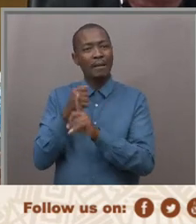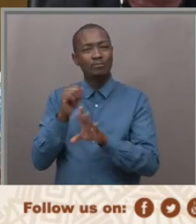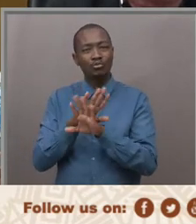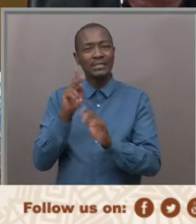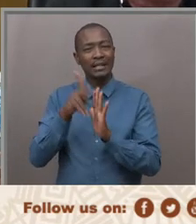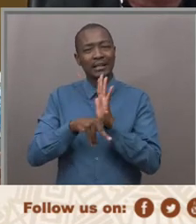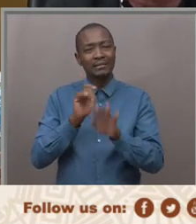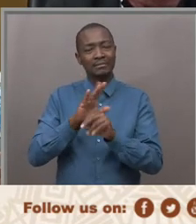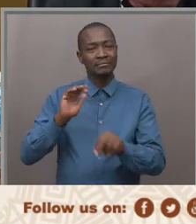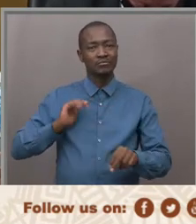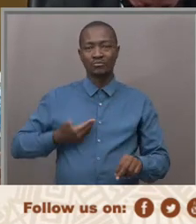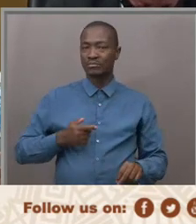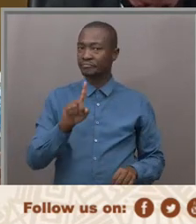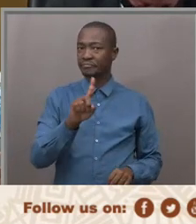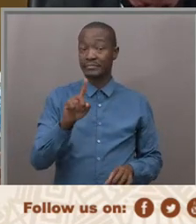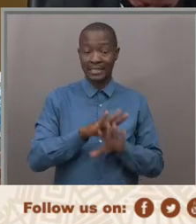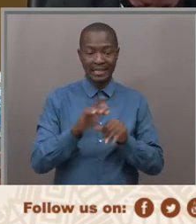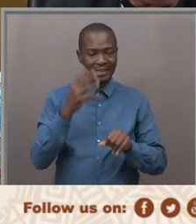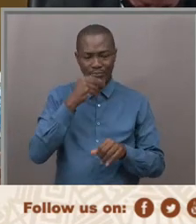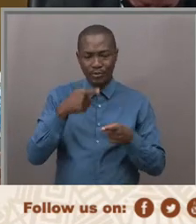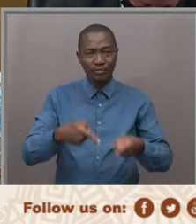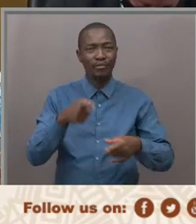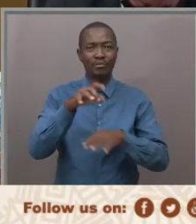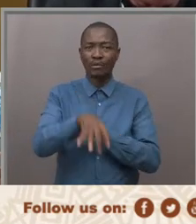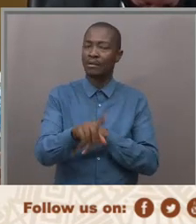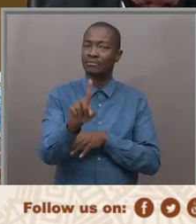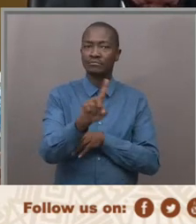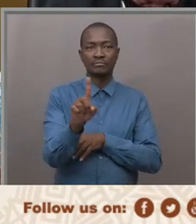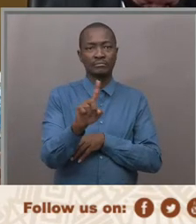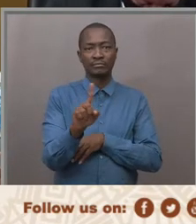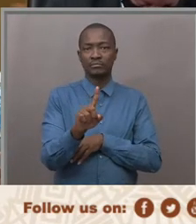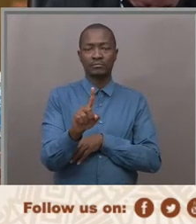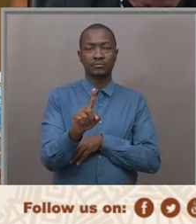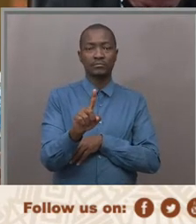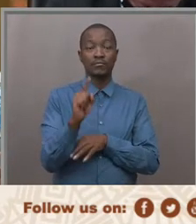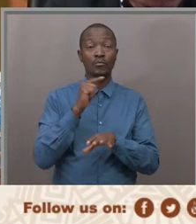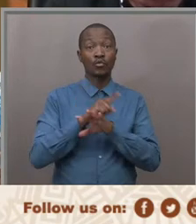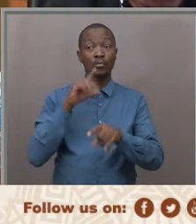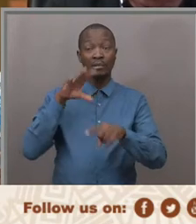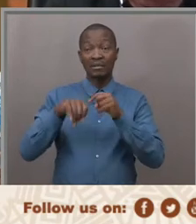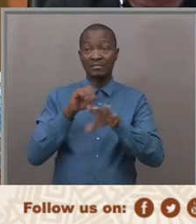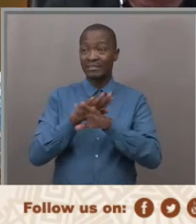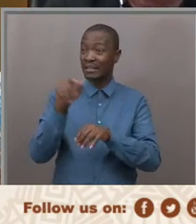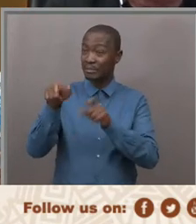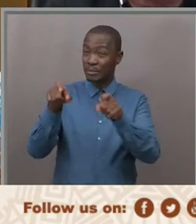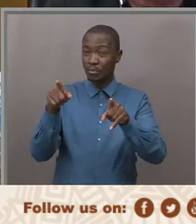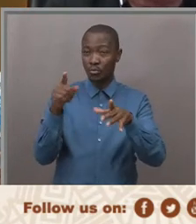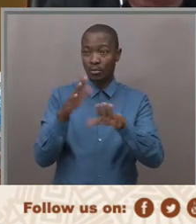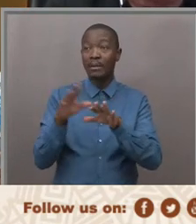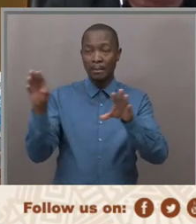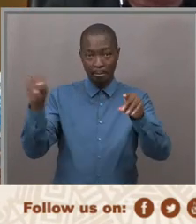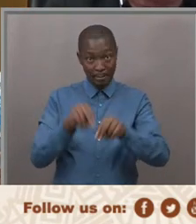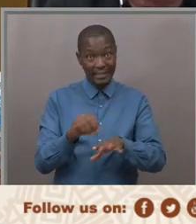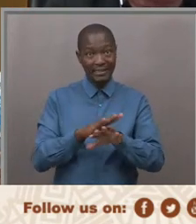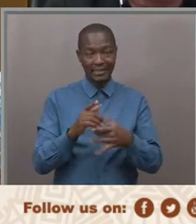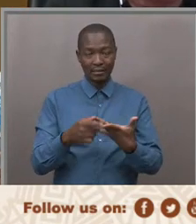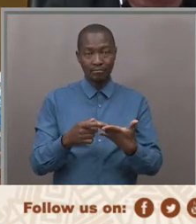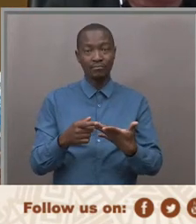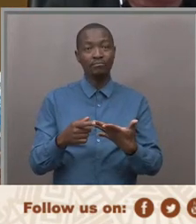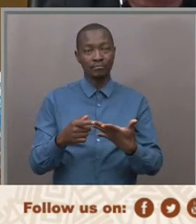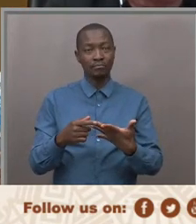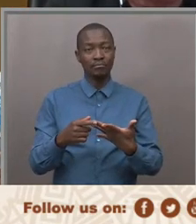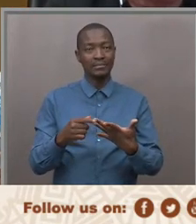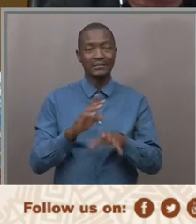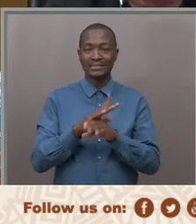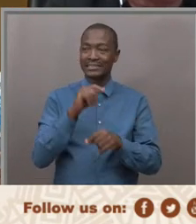women and children in this beautiful province. We must find these perpetrators and bring them to book, regardless of